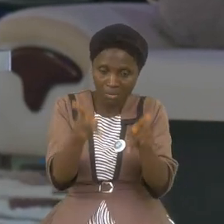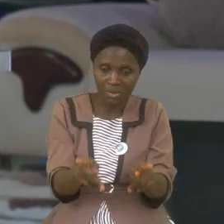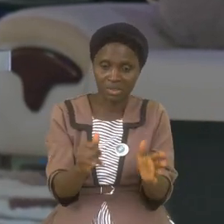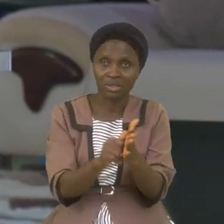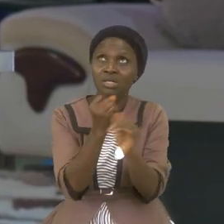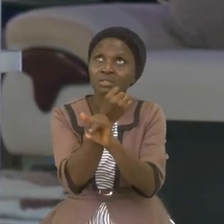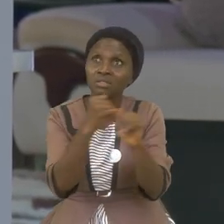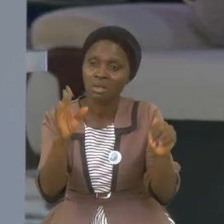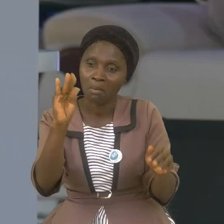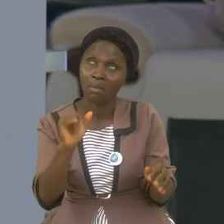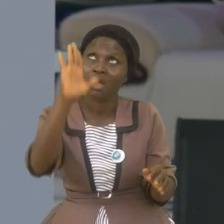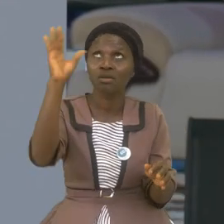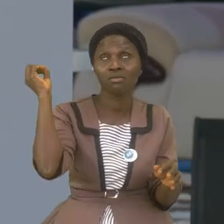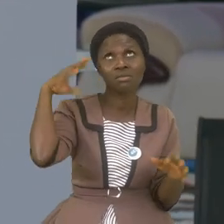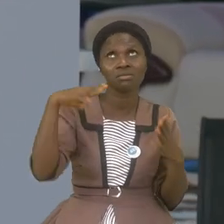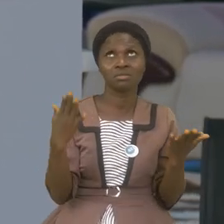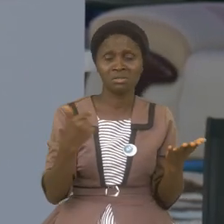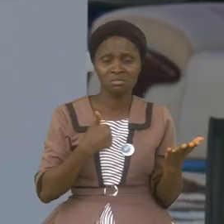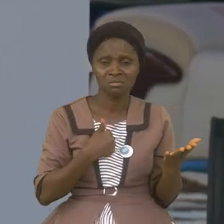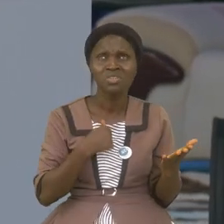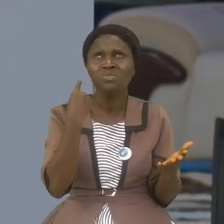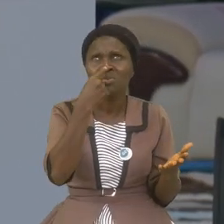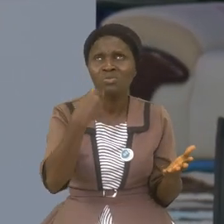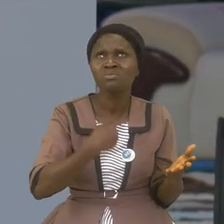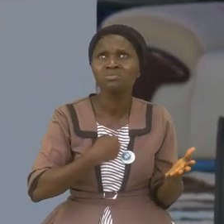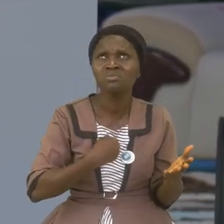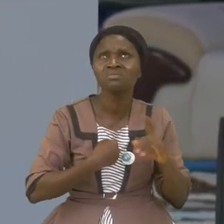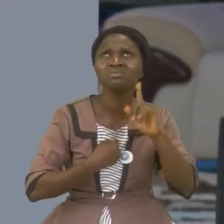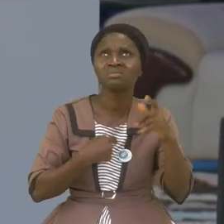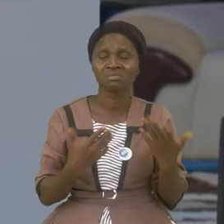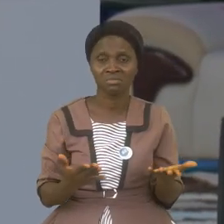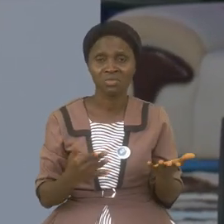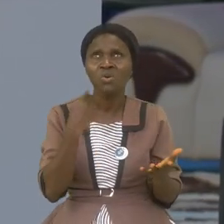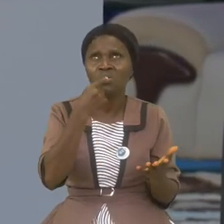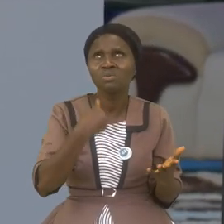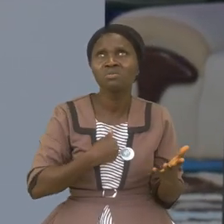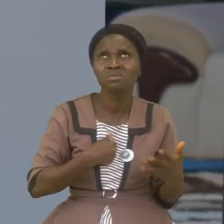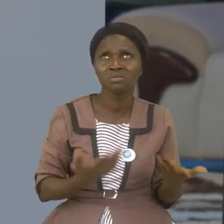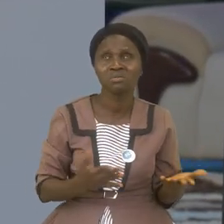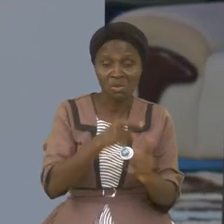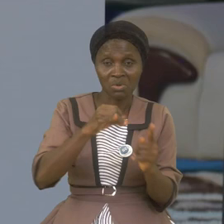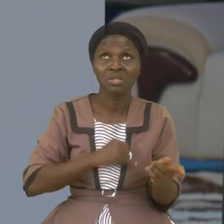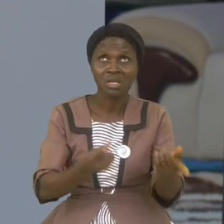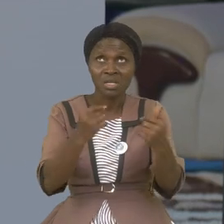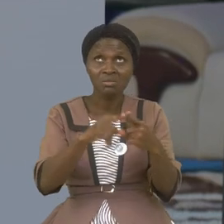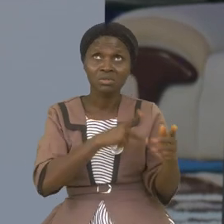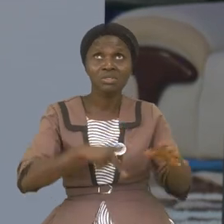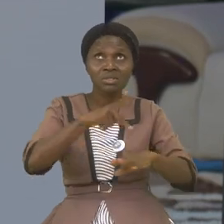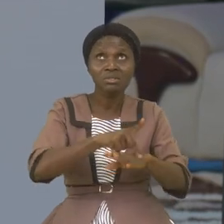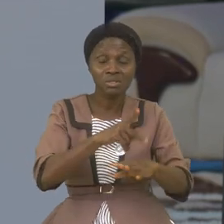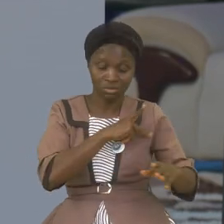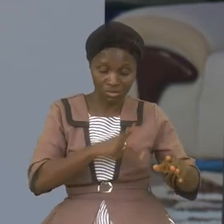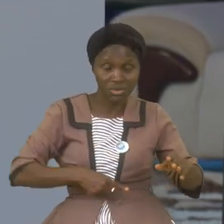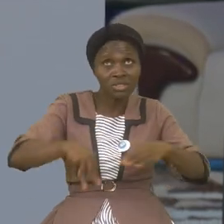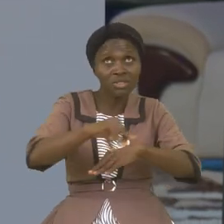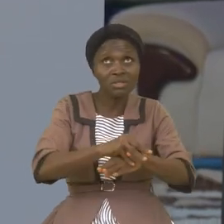your grace. Who am I? What did I have when I came into the kingdom? And now I'm in the kingdom. And you have done all this for me.